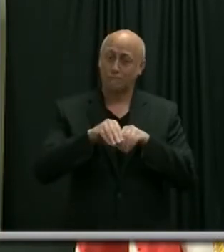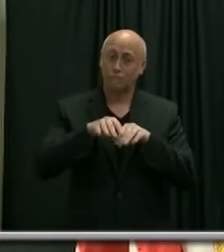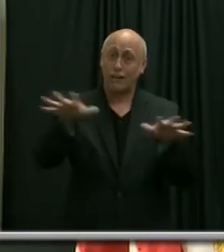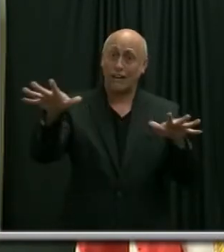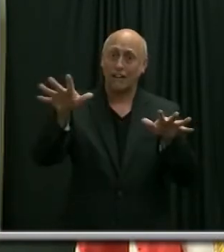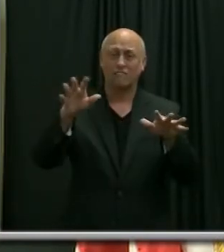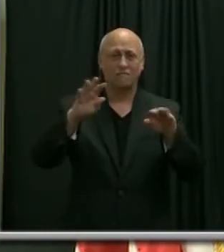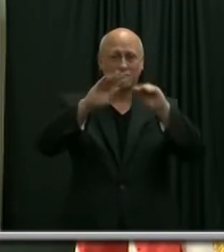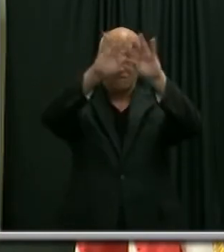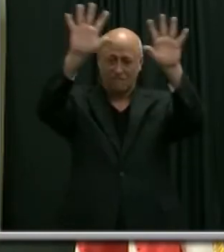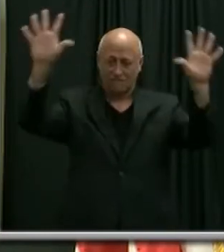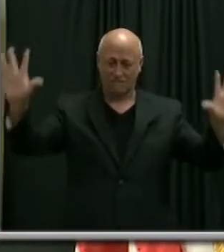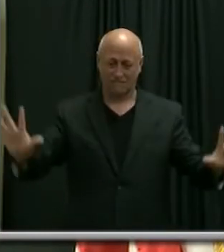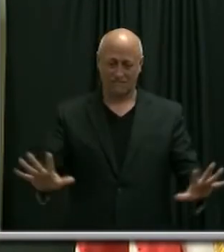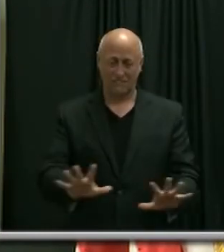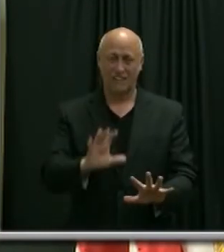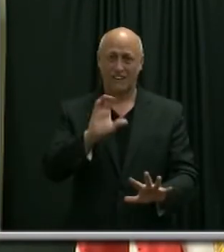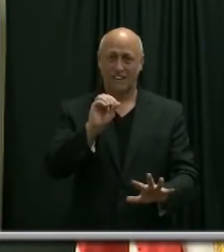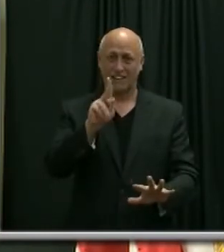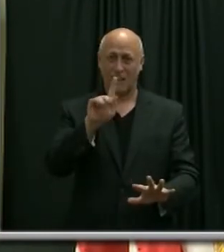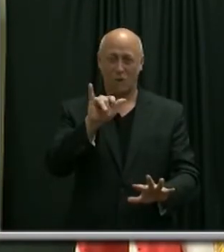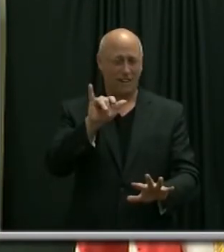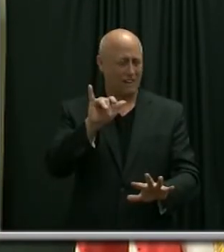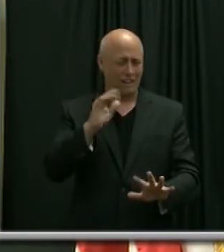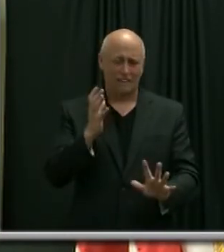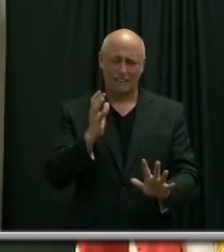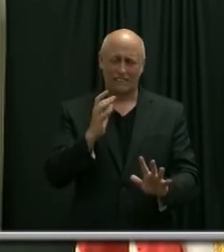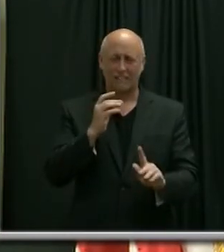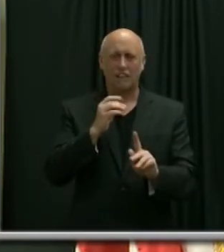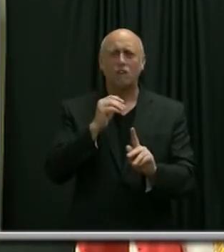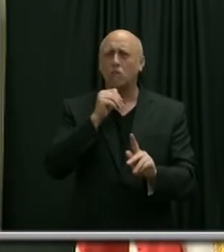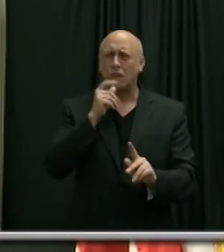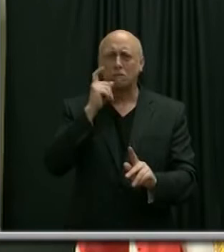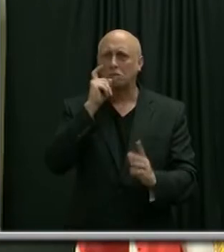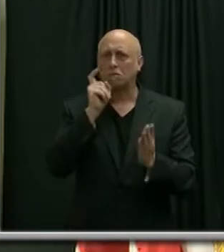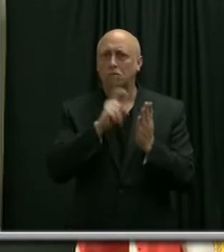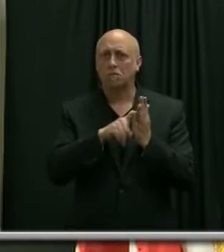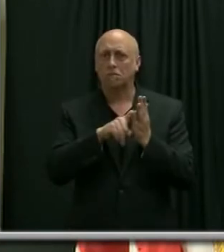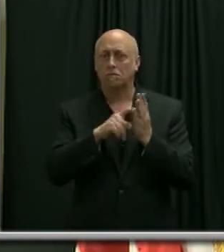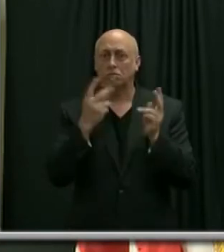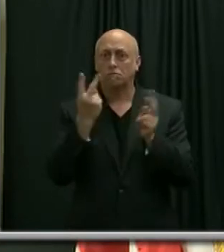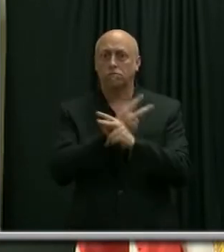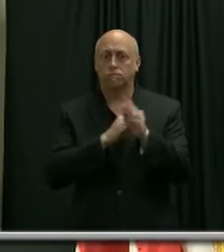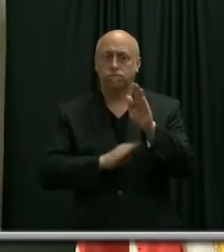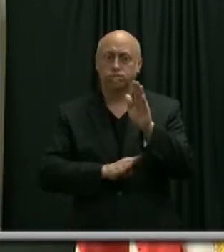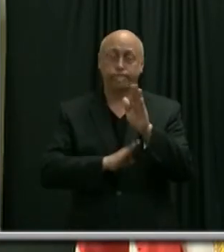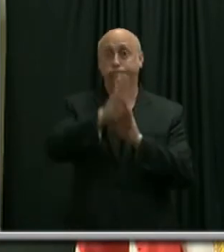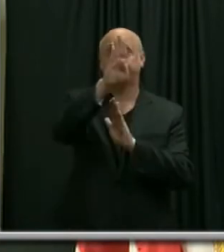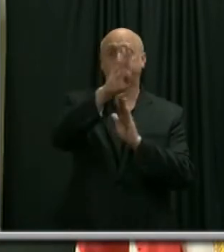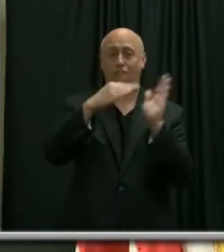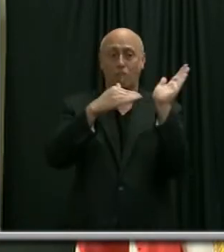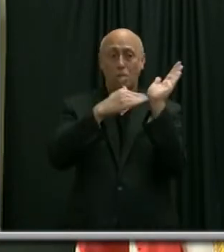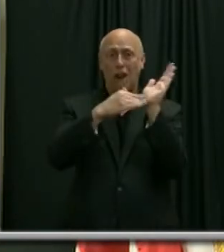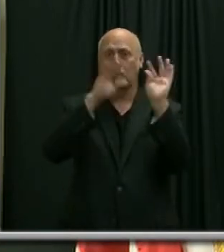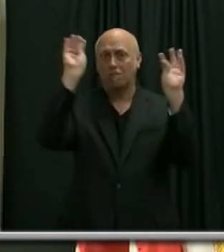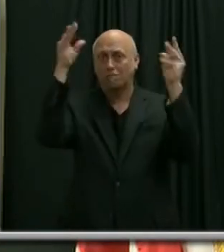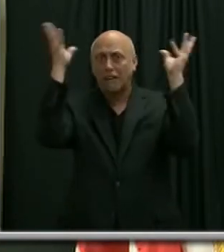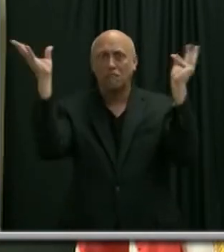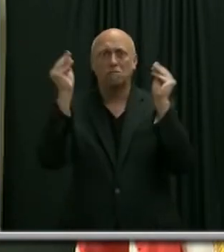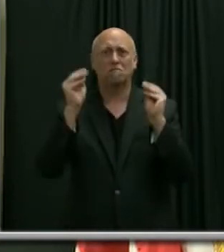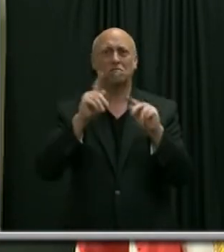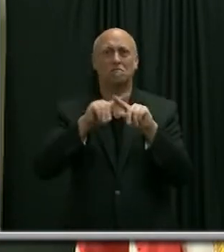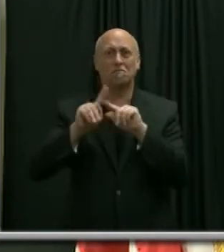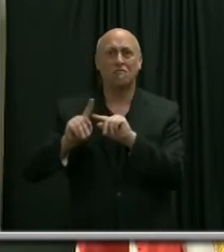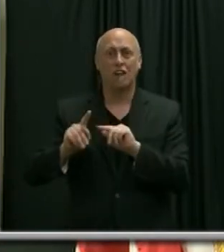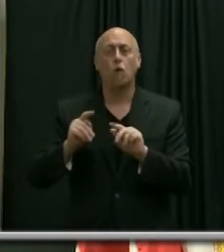the county. So while we are not seeing a particular spike in those essential workers, we are seeing them,